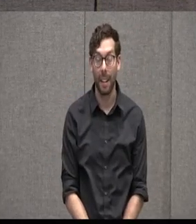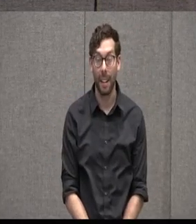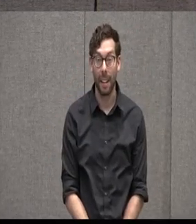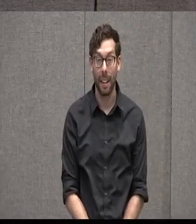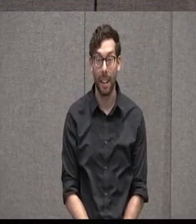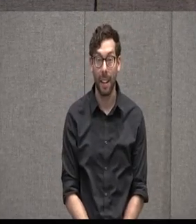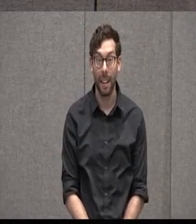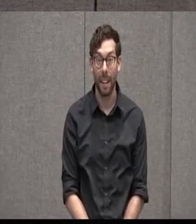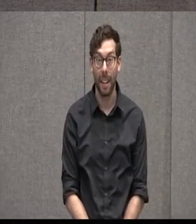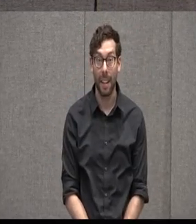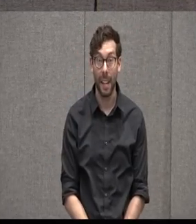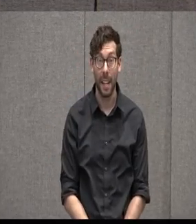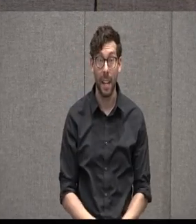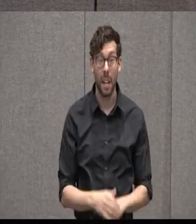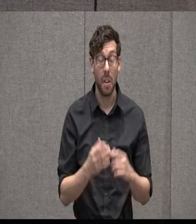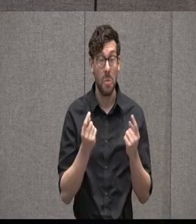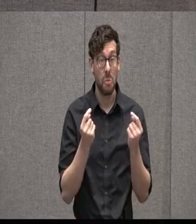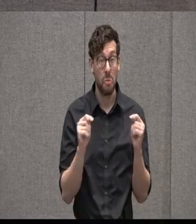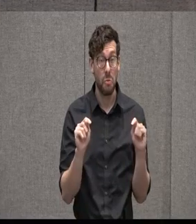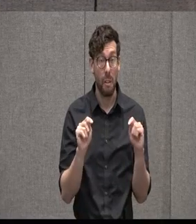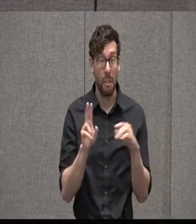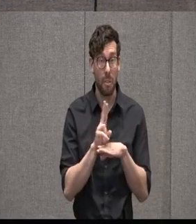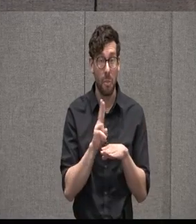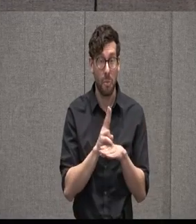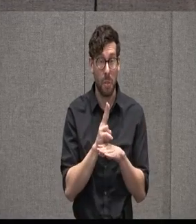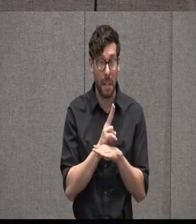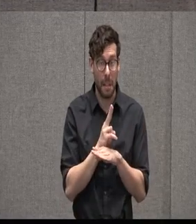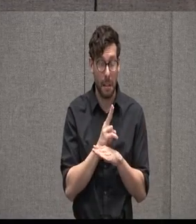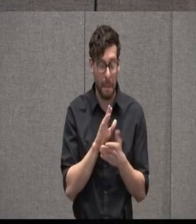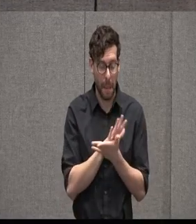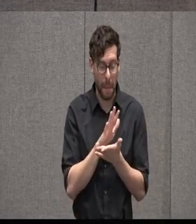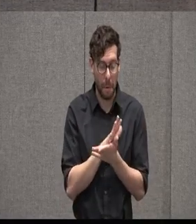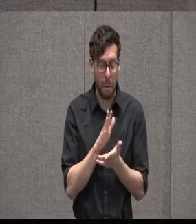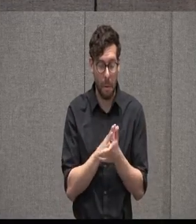Let's try it against these pieces of paper I have here.